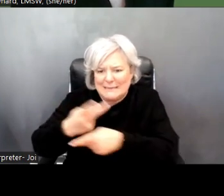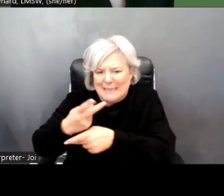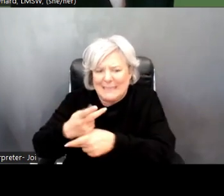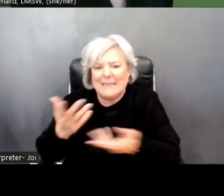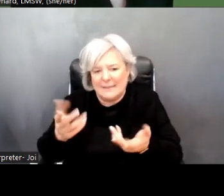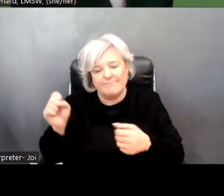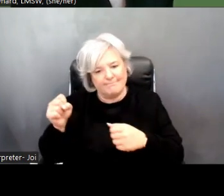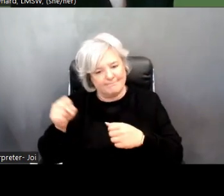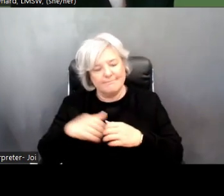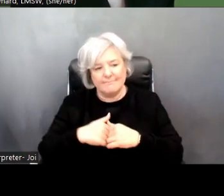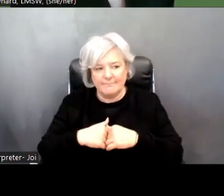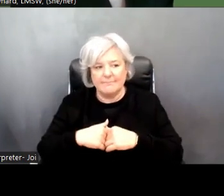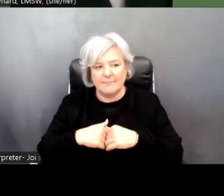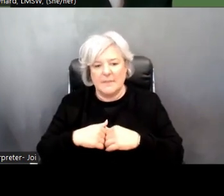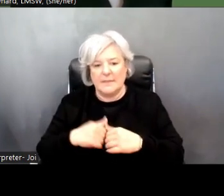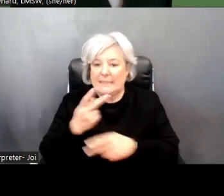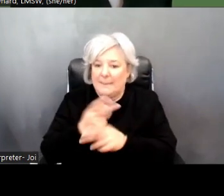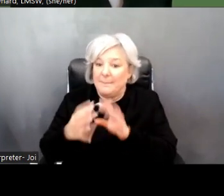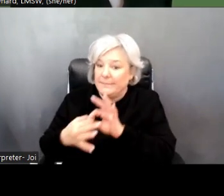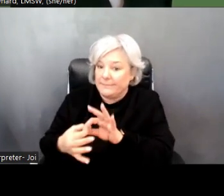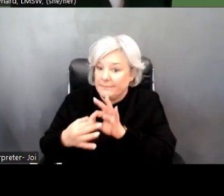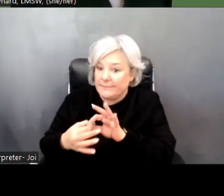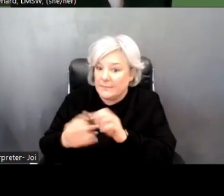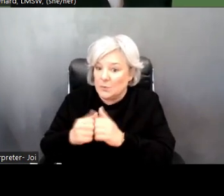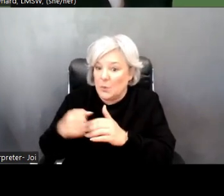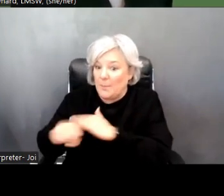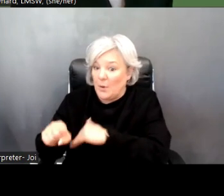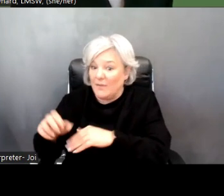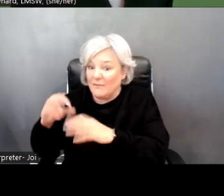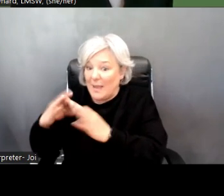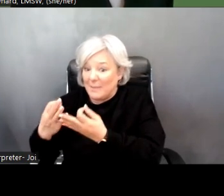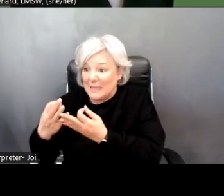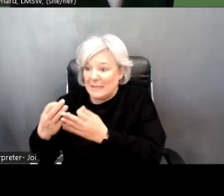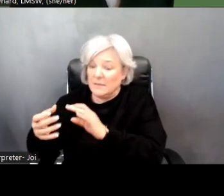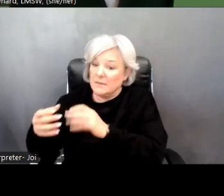that, right? Keeping them connected to their birth family.